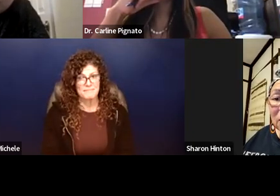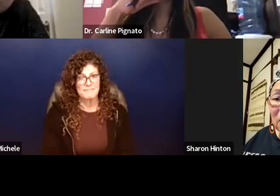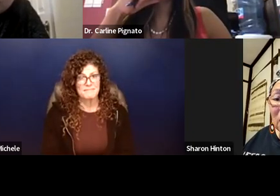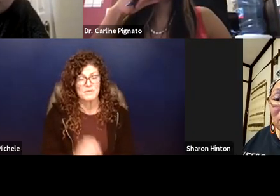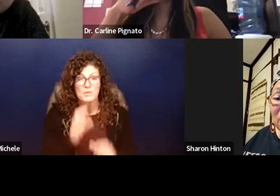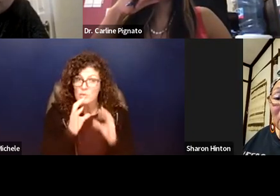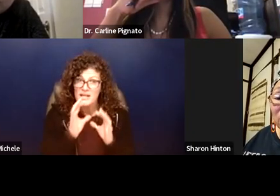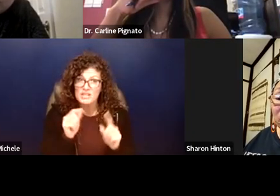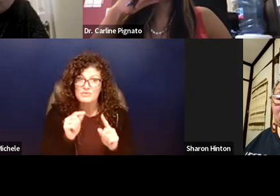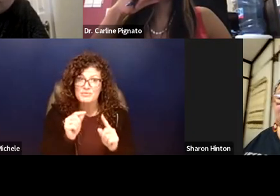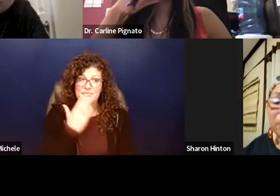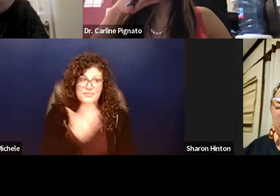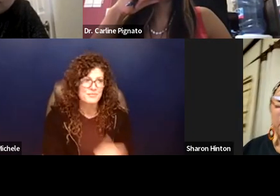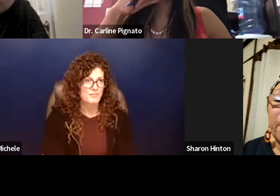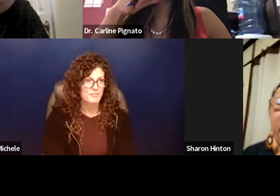communication is the key. Thank you.